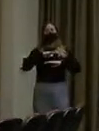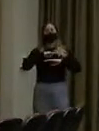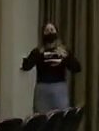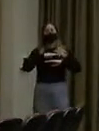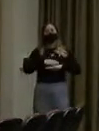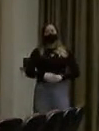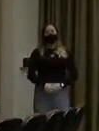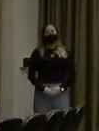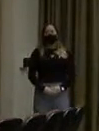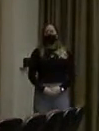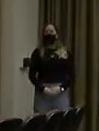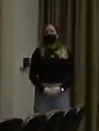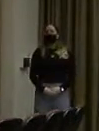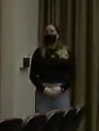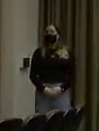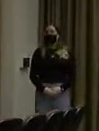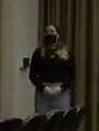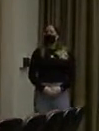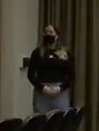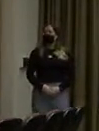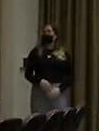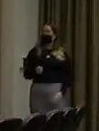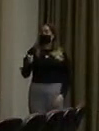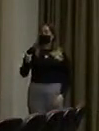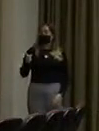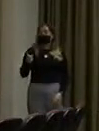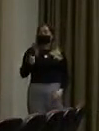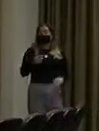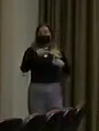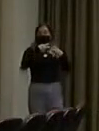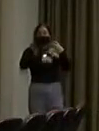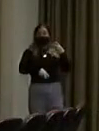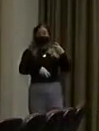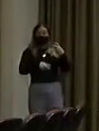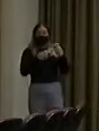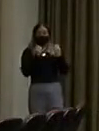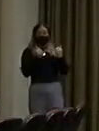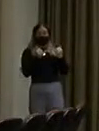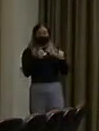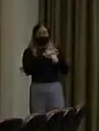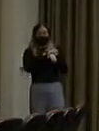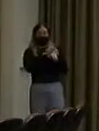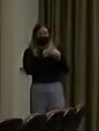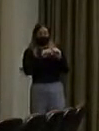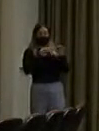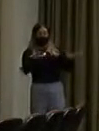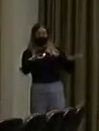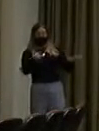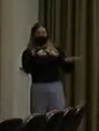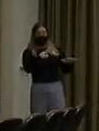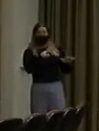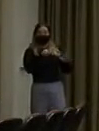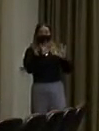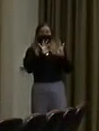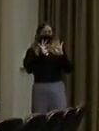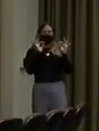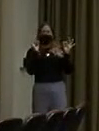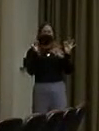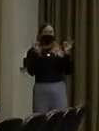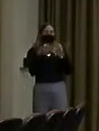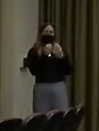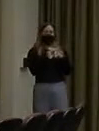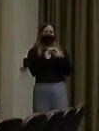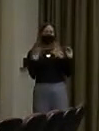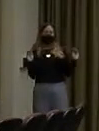it. What made things so difficult in this particular pandemic is that we didn't have family there.